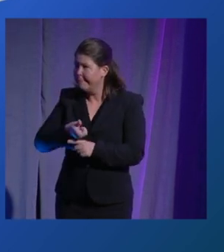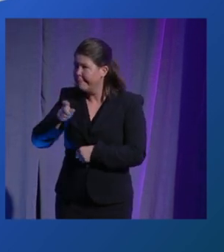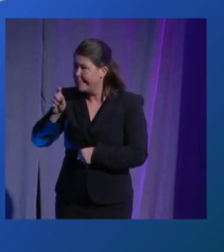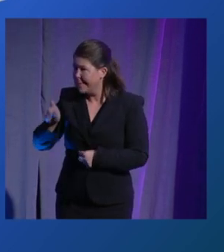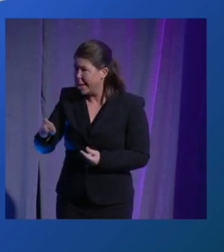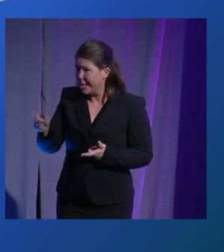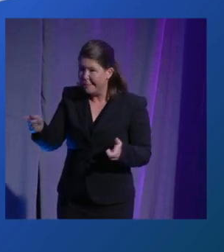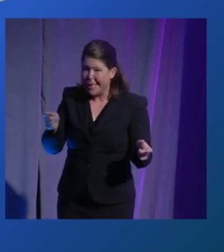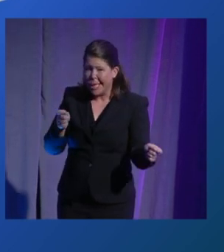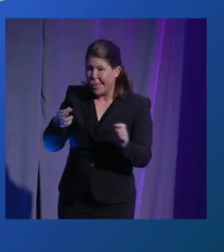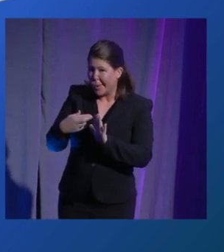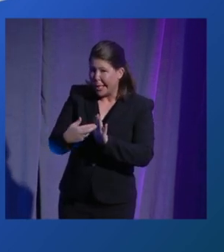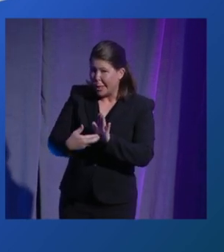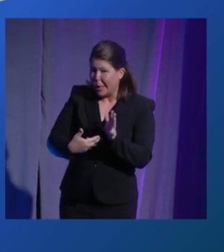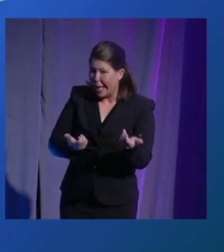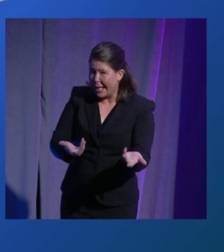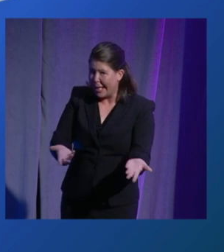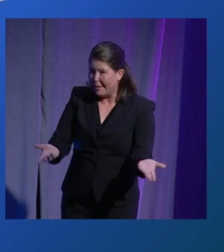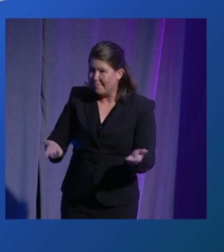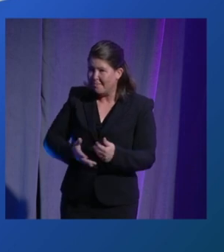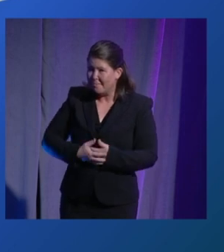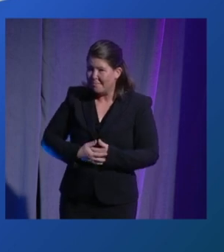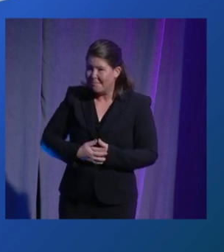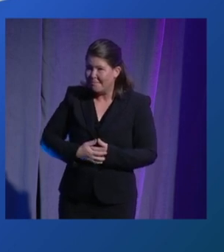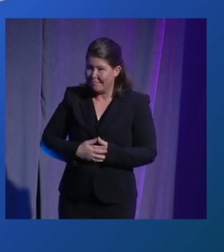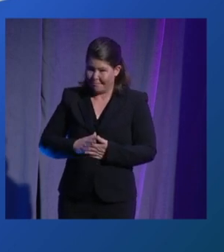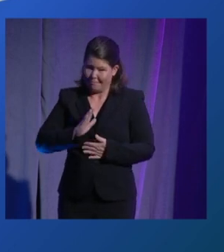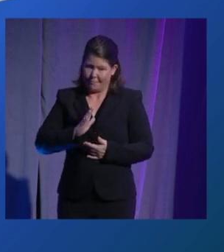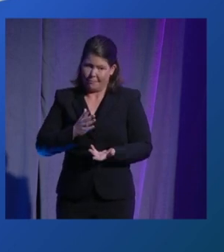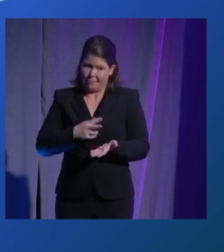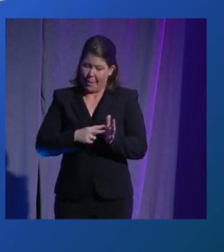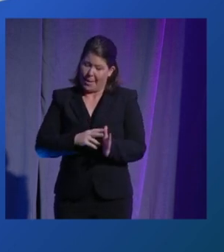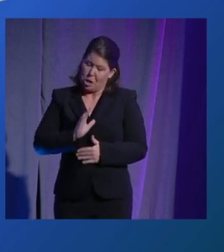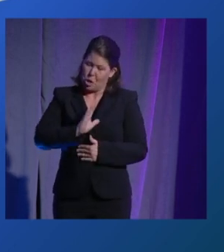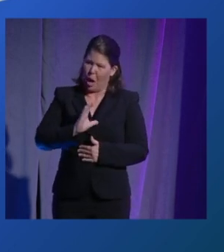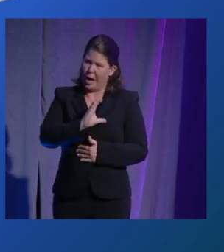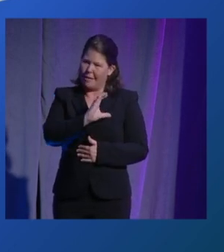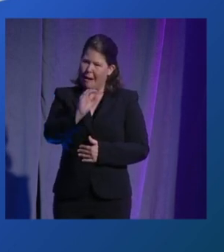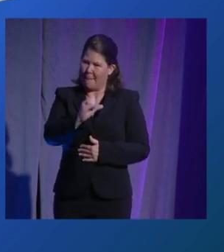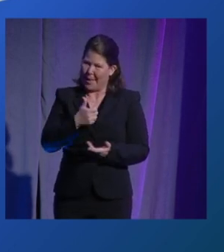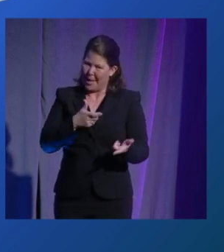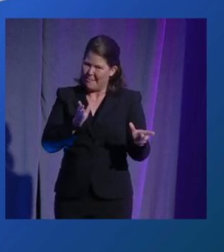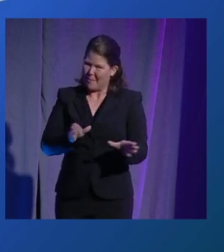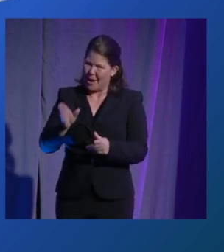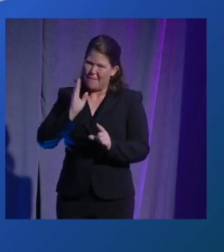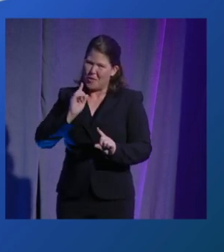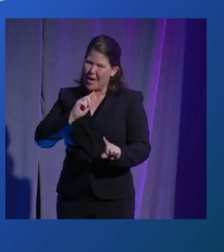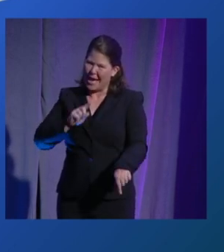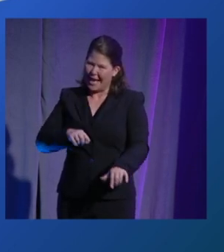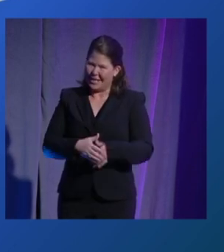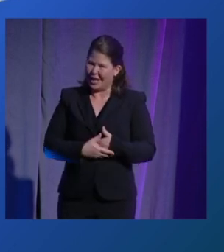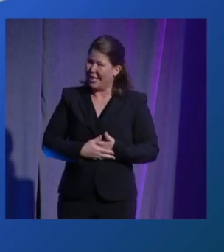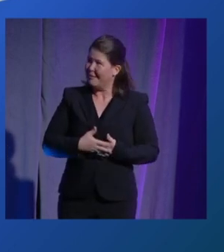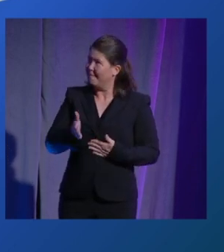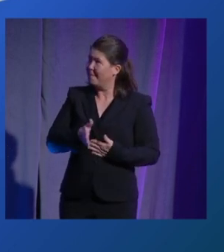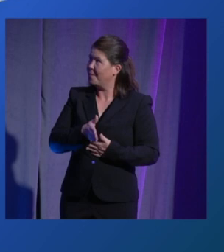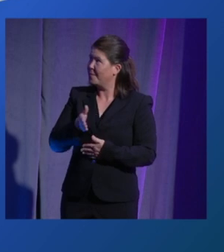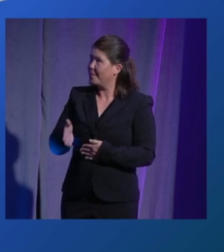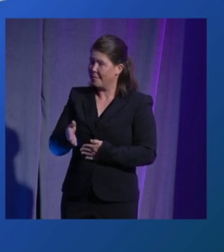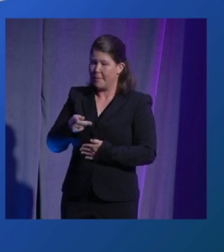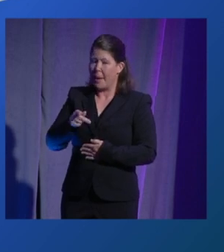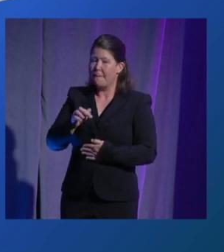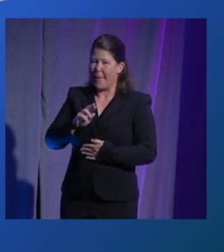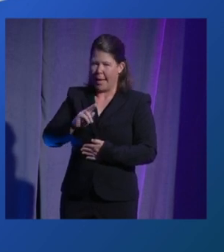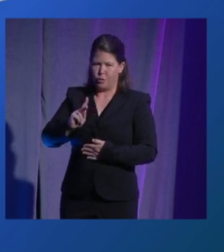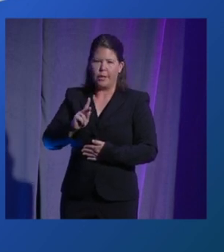and you know how I don't know if your your company is prepared to answer this question not for us I could say the industry does a lot of thinking about that right